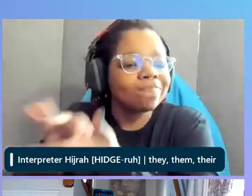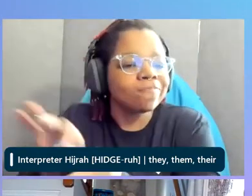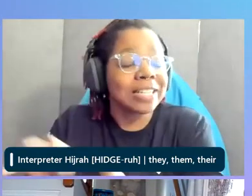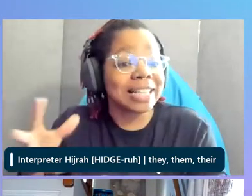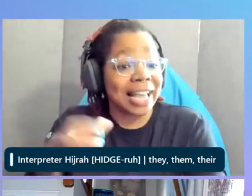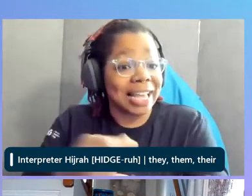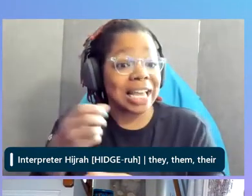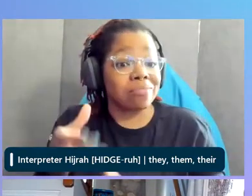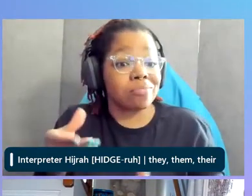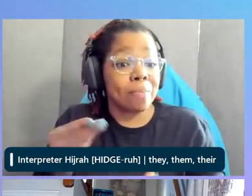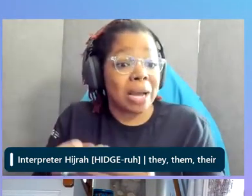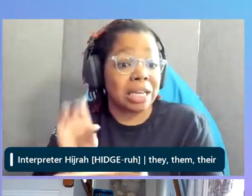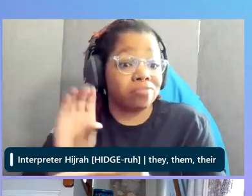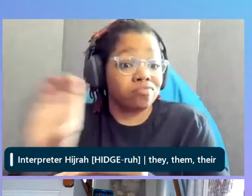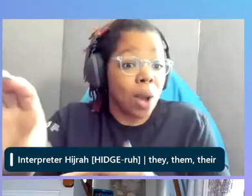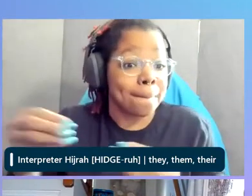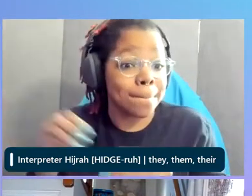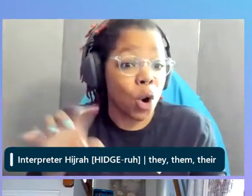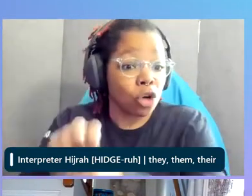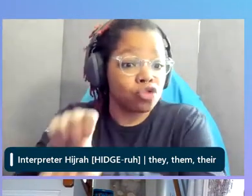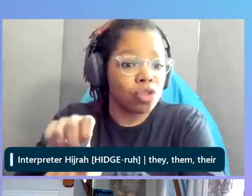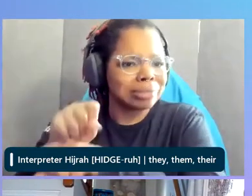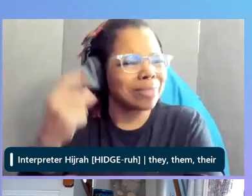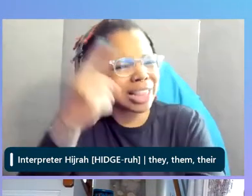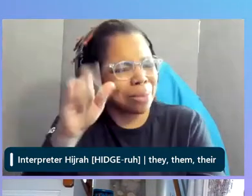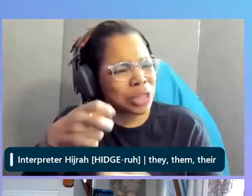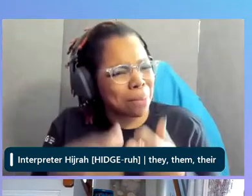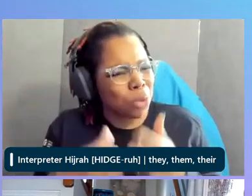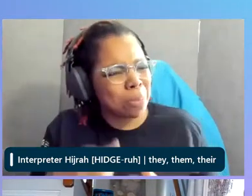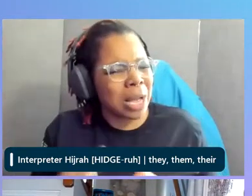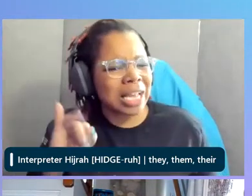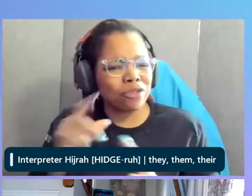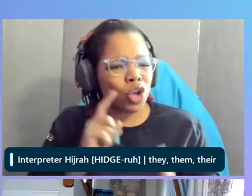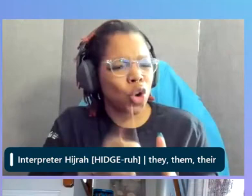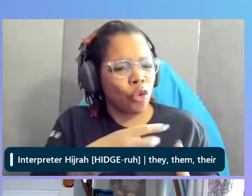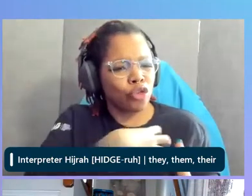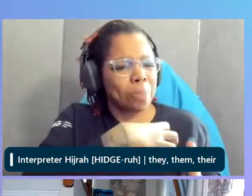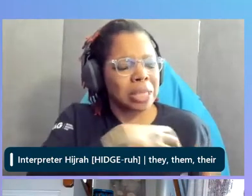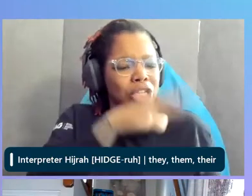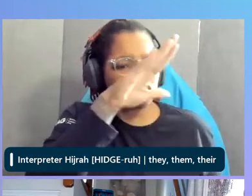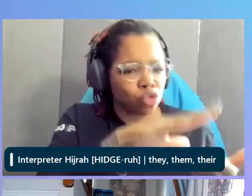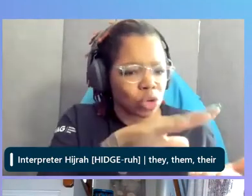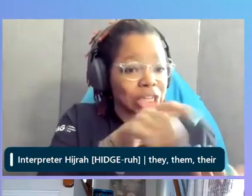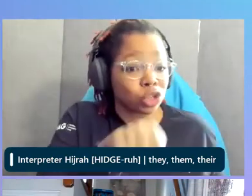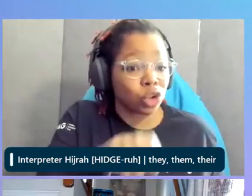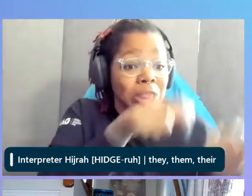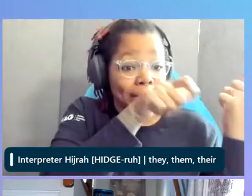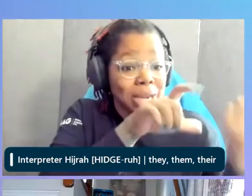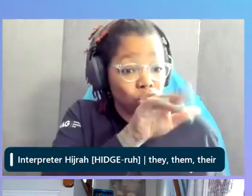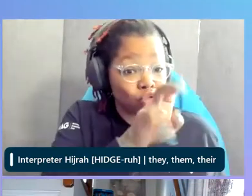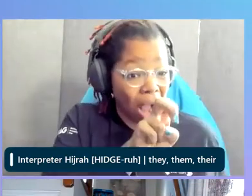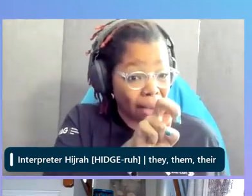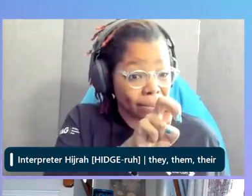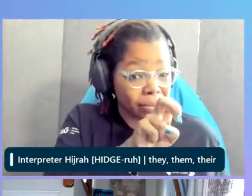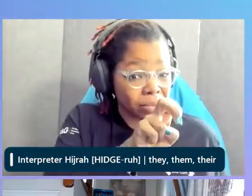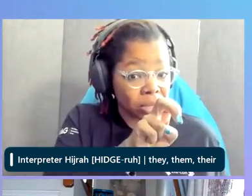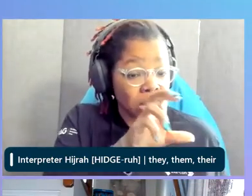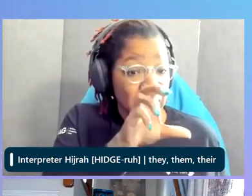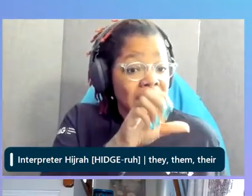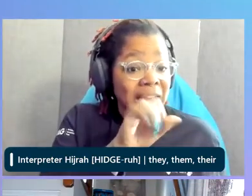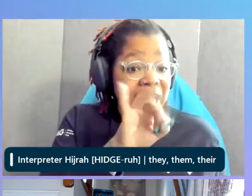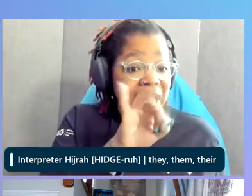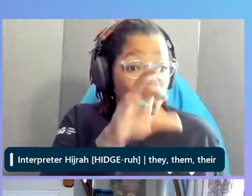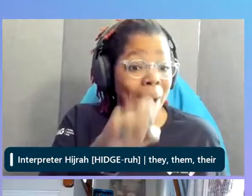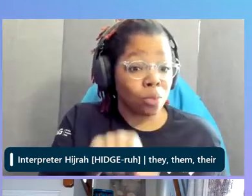more arrests. Well, think about the problem there. If the goal of policing is to reduce or even eliminate crime, and crime were to go